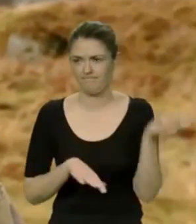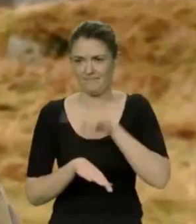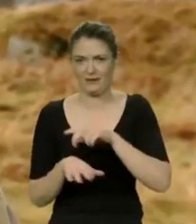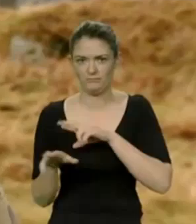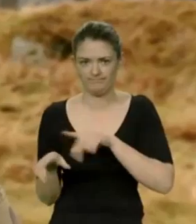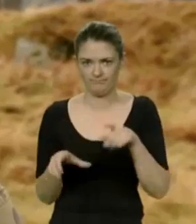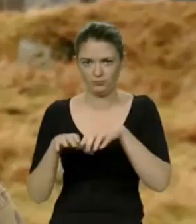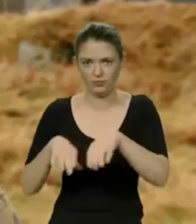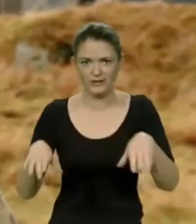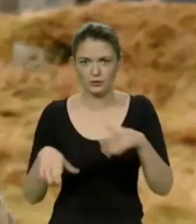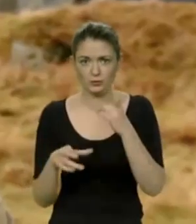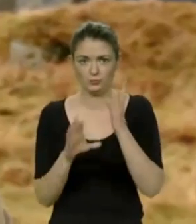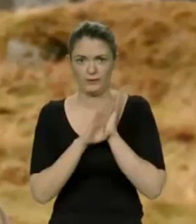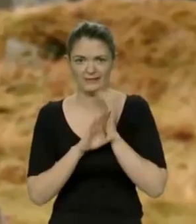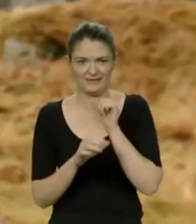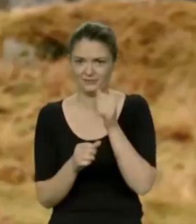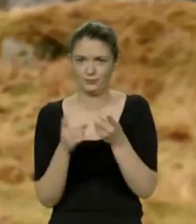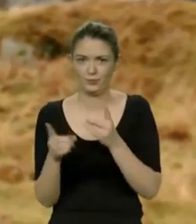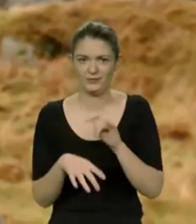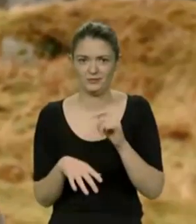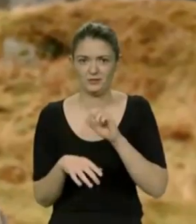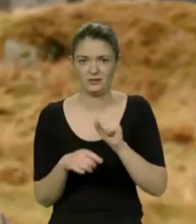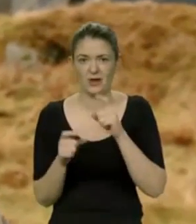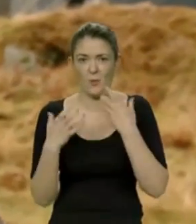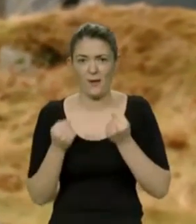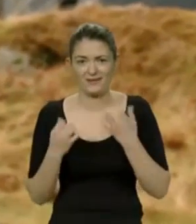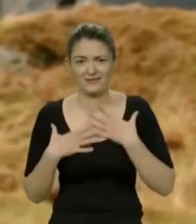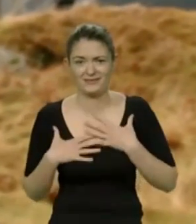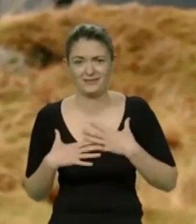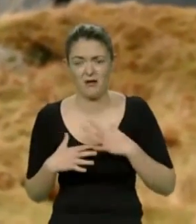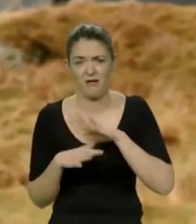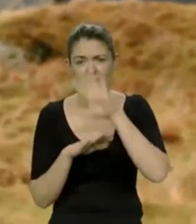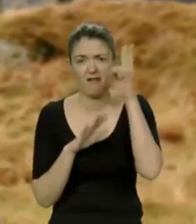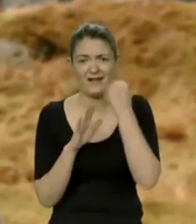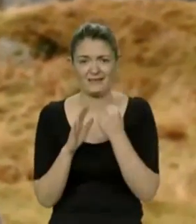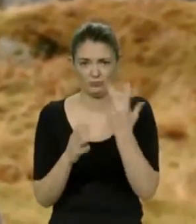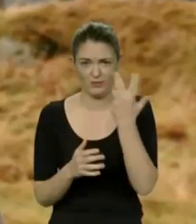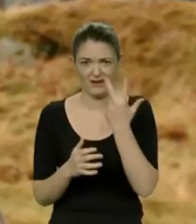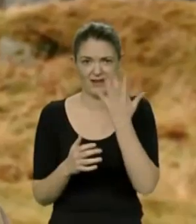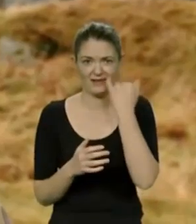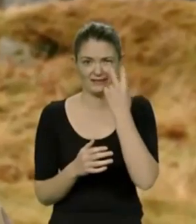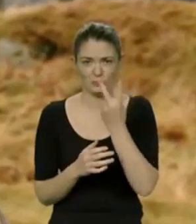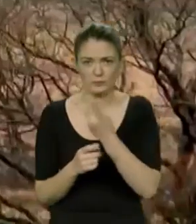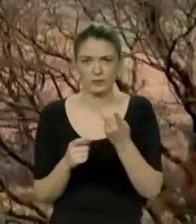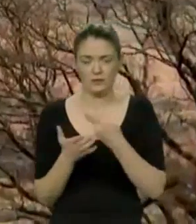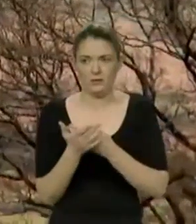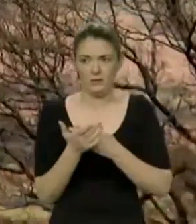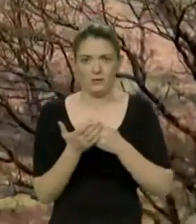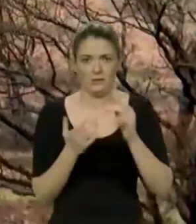2 recruits didn't do it. They stayed in their wet gear all night, and about 3 o'clock last night, the 2 of them went down with severe hypothermia.